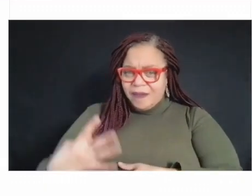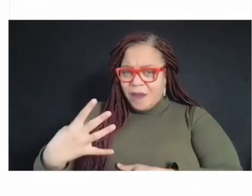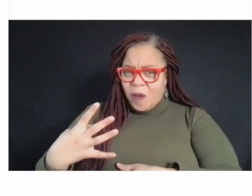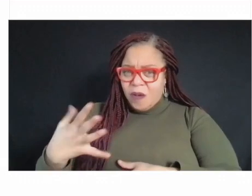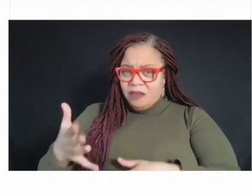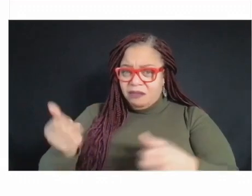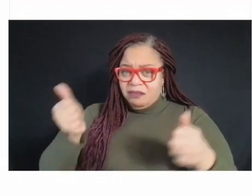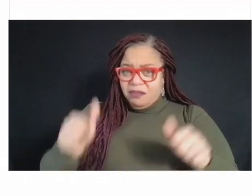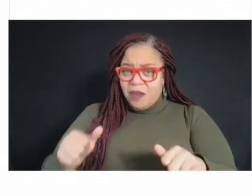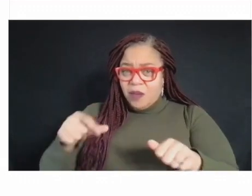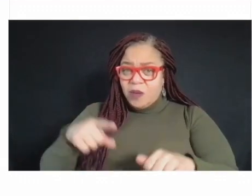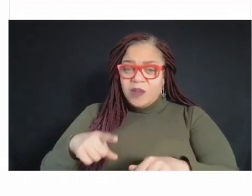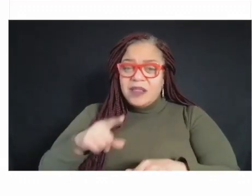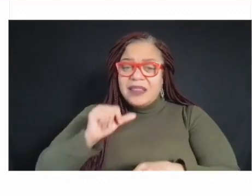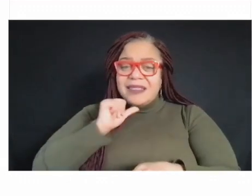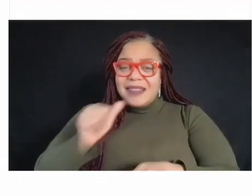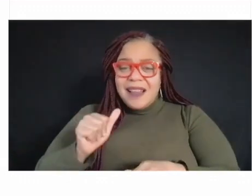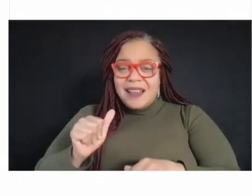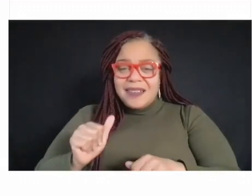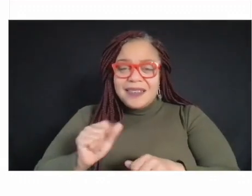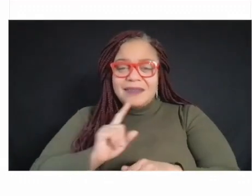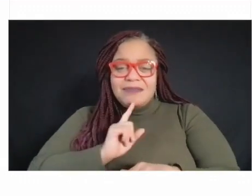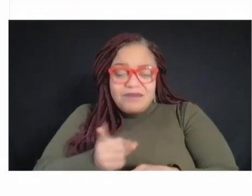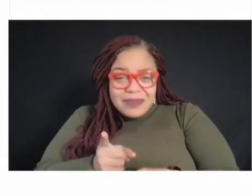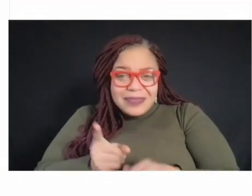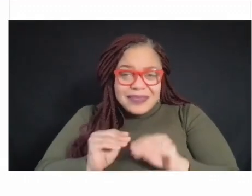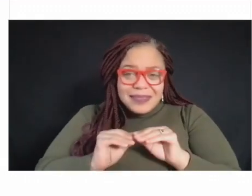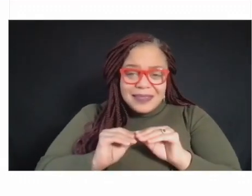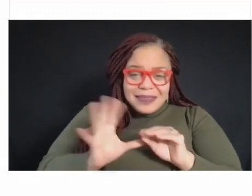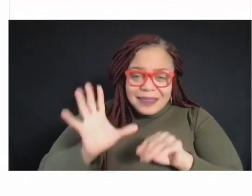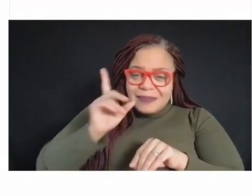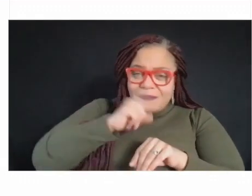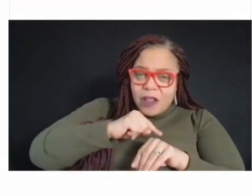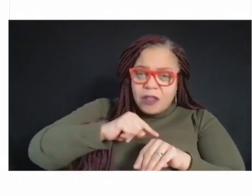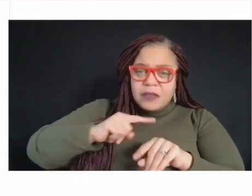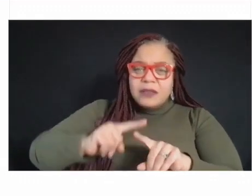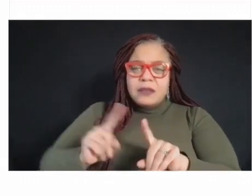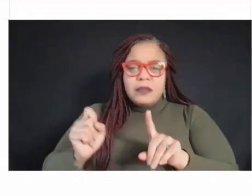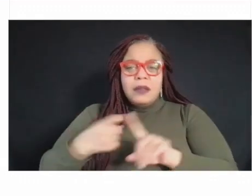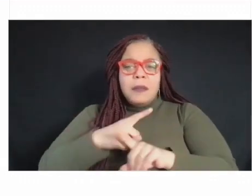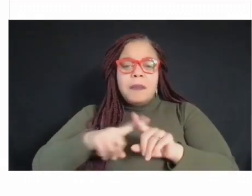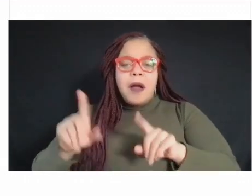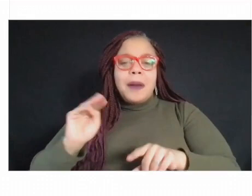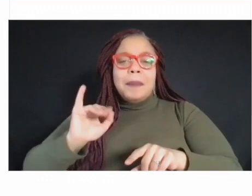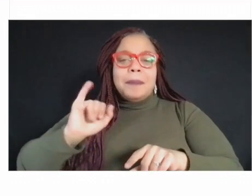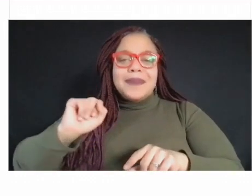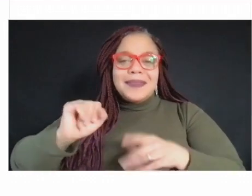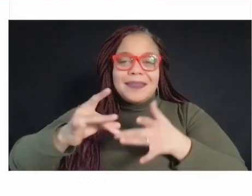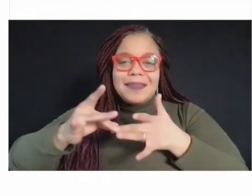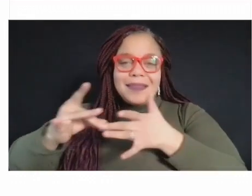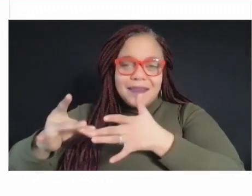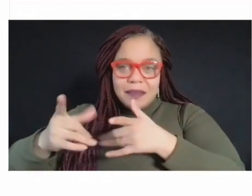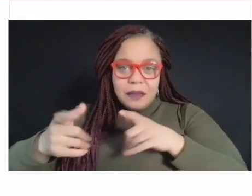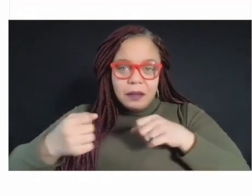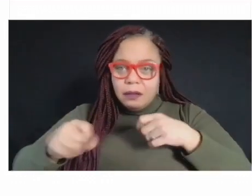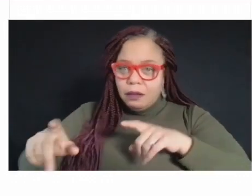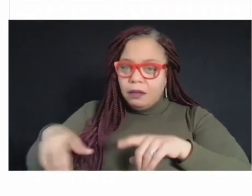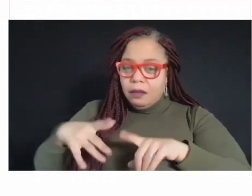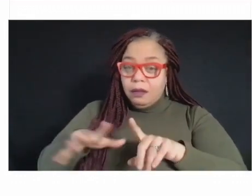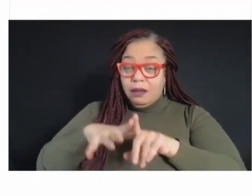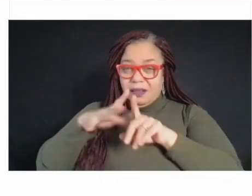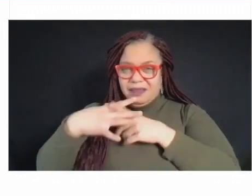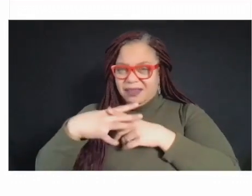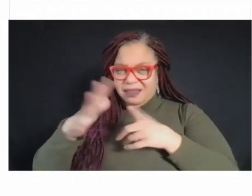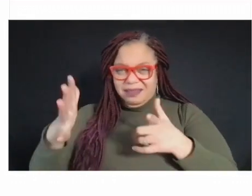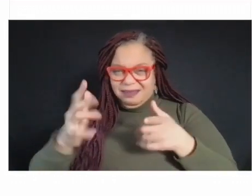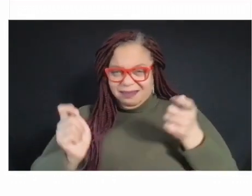were misleading in some other way. They were decontextualized, but they filled that meaning deficit. They addressed this sort of need for